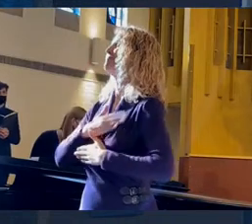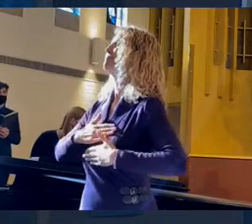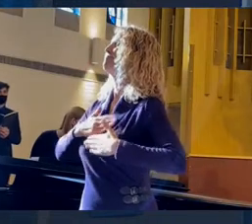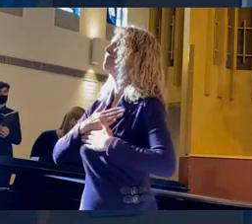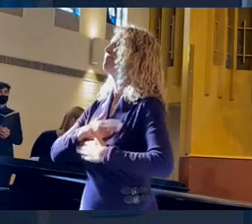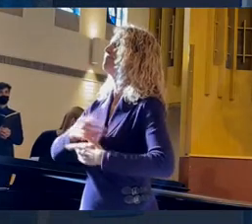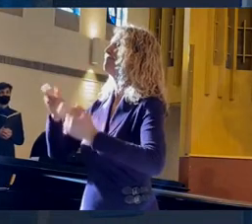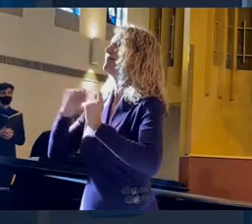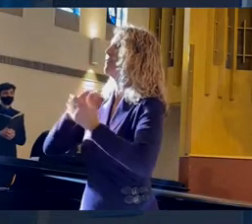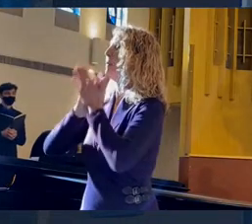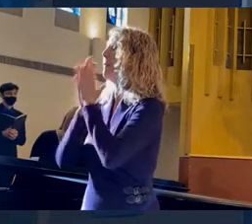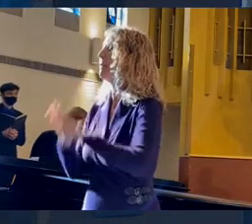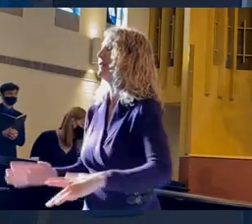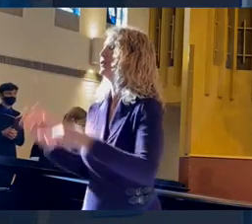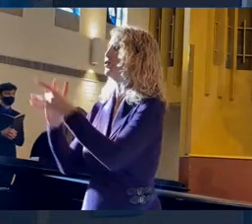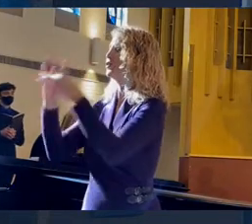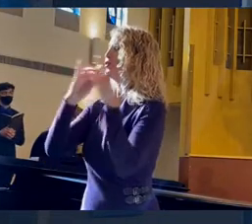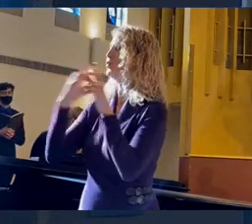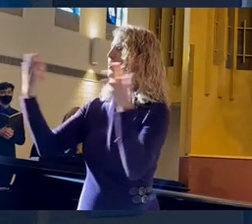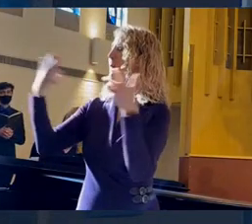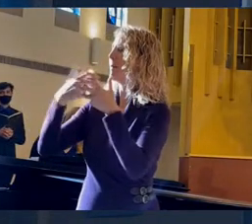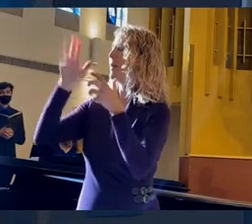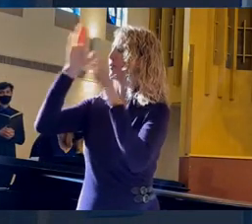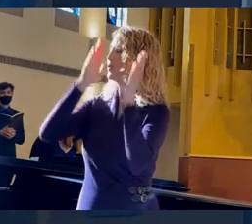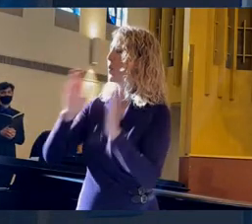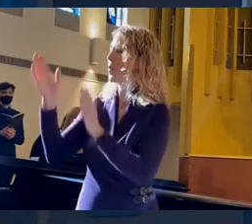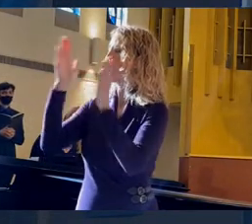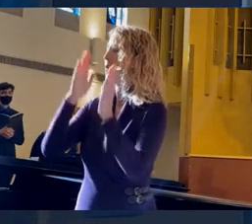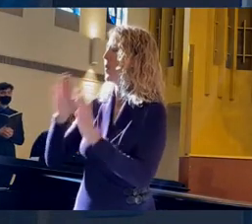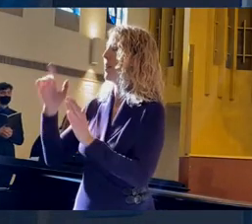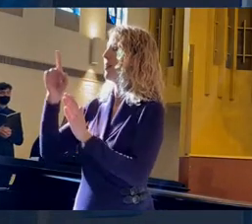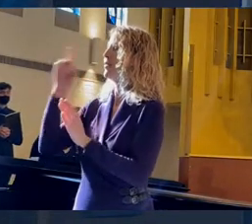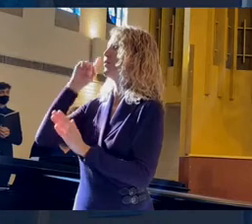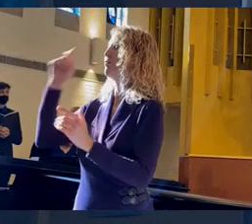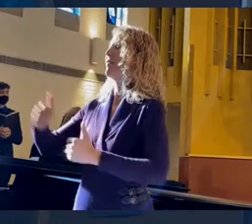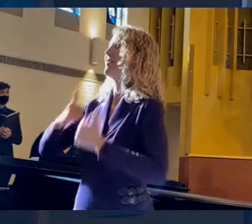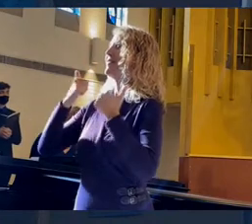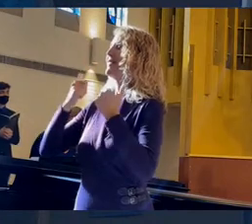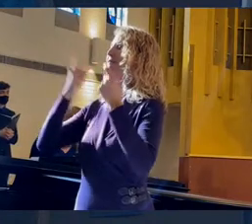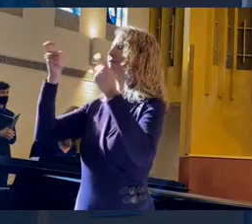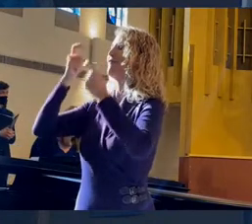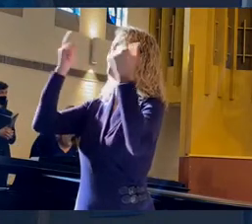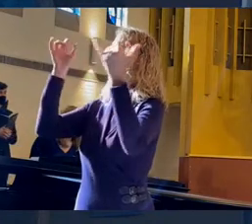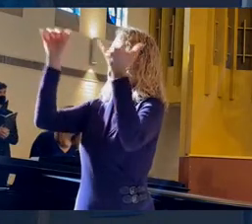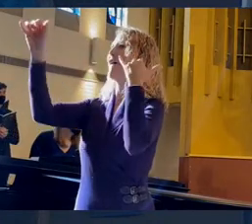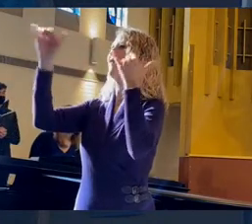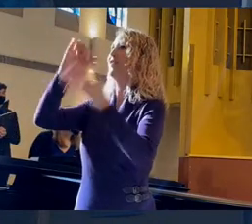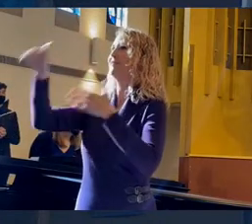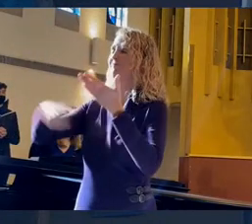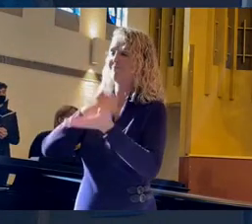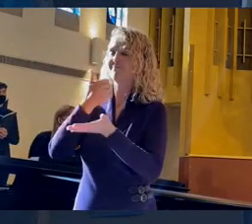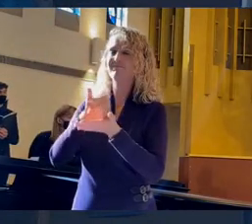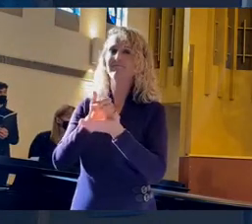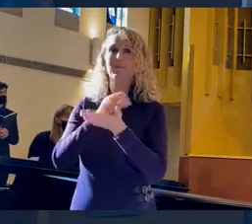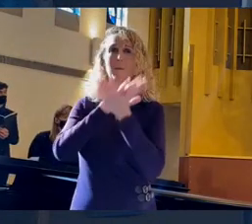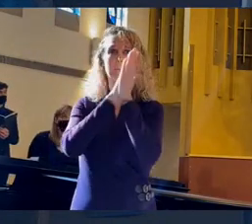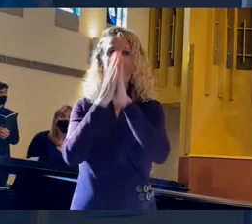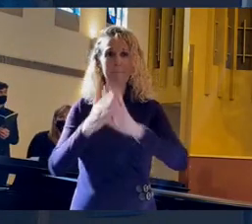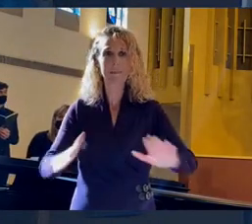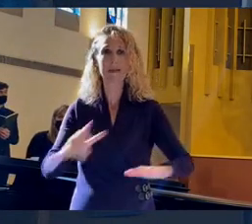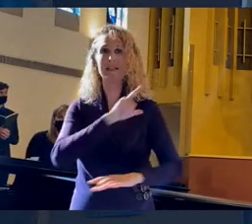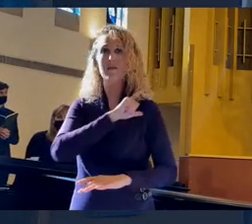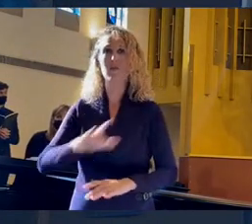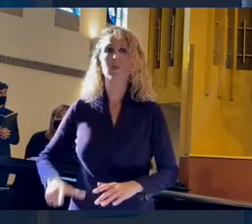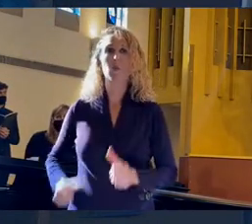us peace and unity in accordance with your will, who live and reign forever and ever. Amen. The peace of the